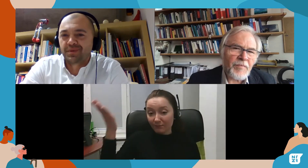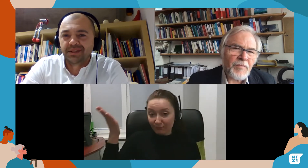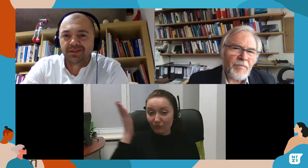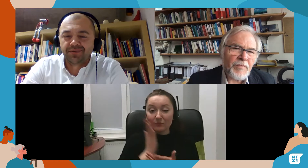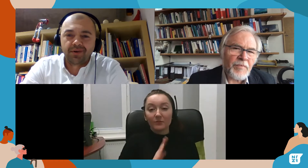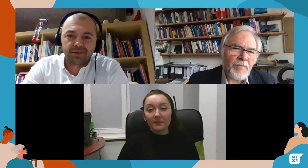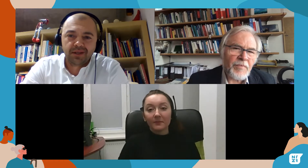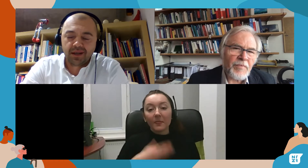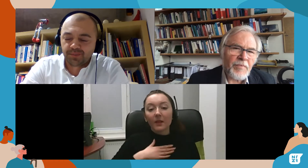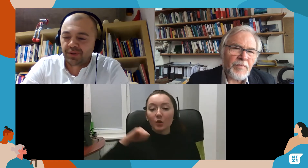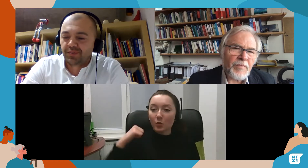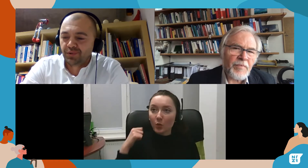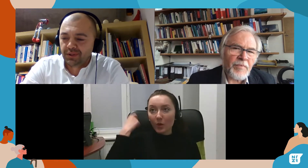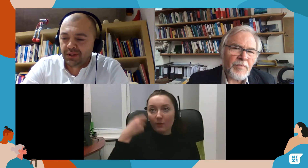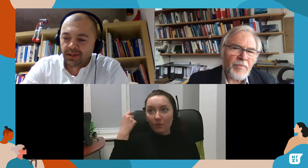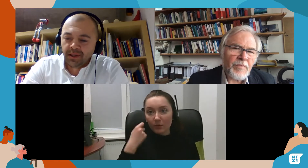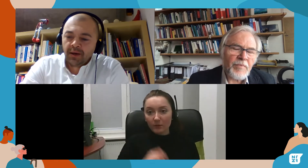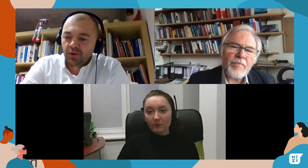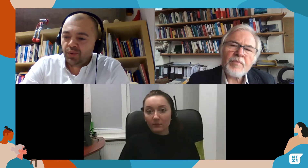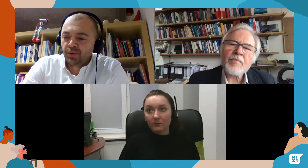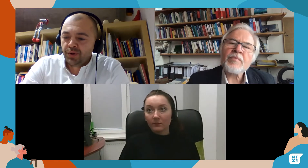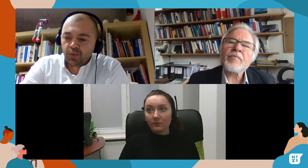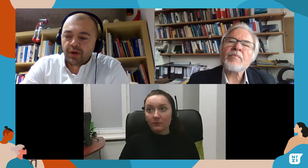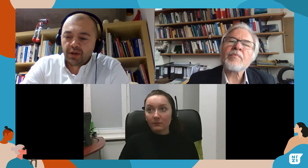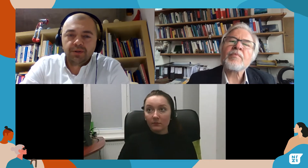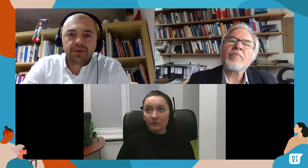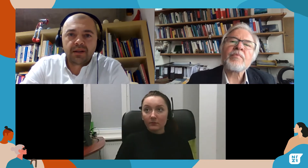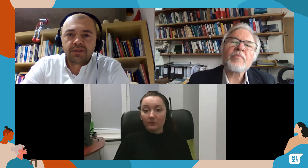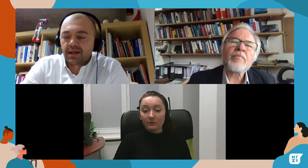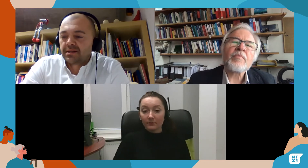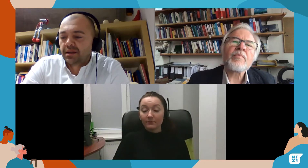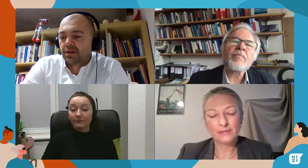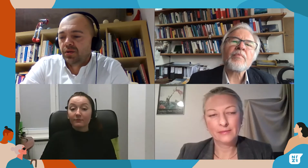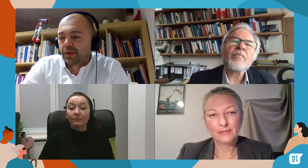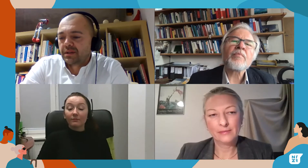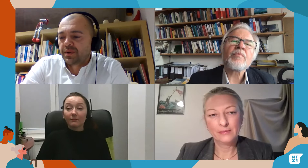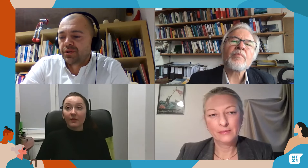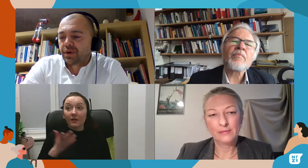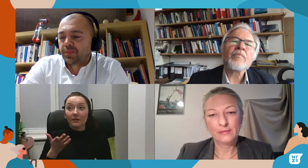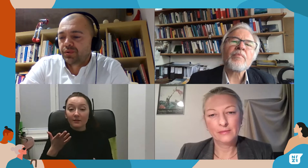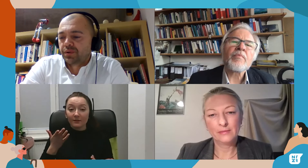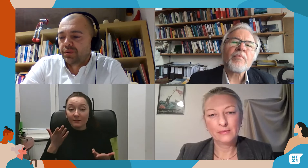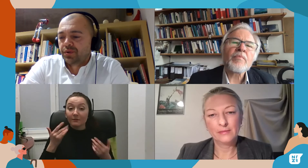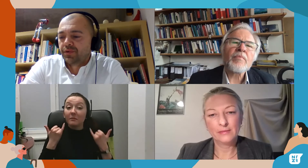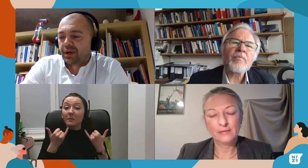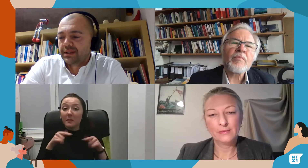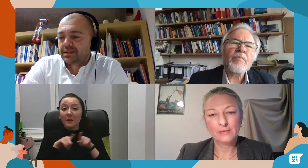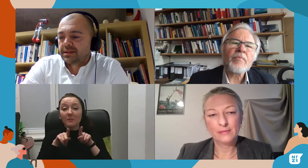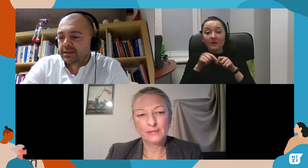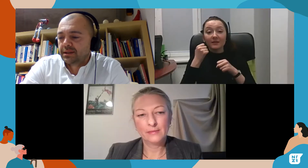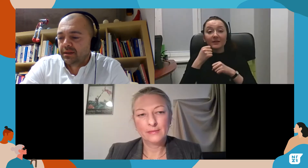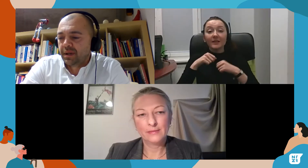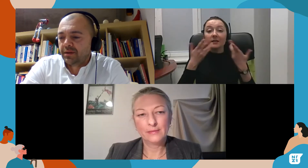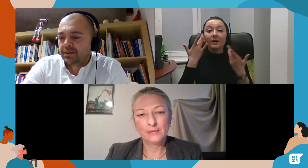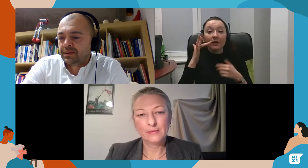a representative of the expert community, who is working also as the UN Special Rapporteur on Human